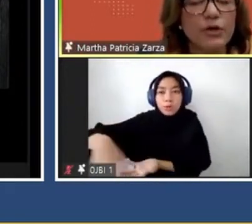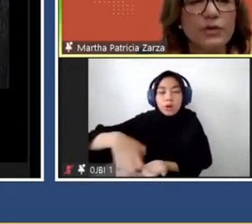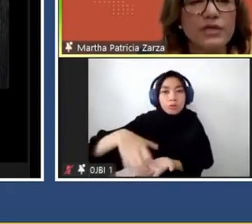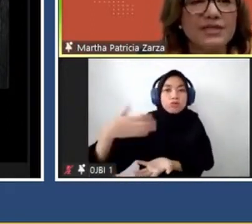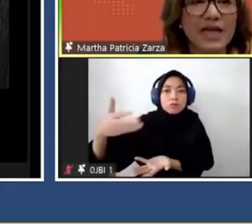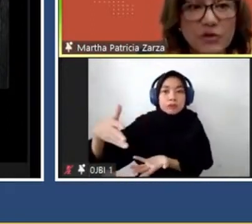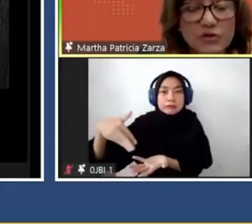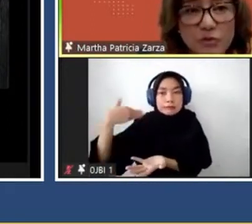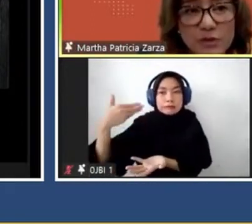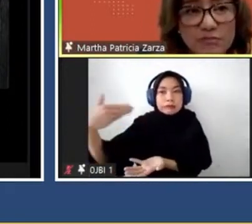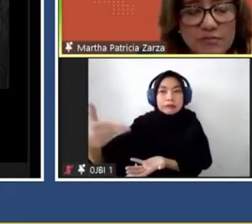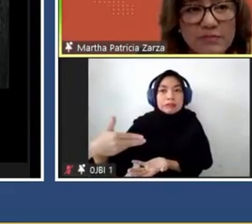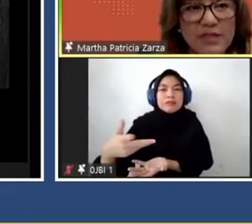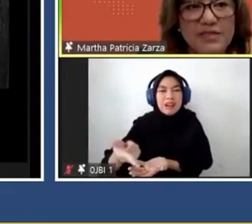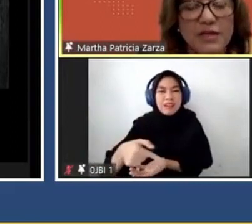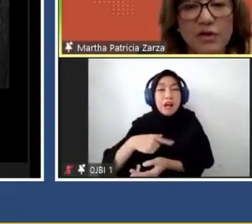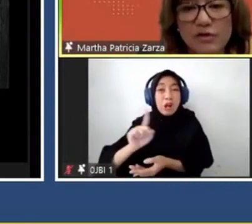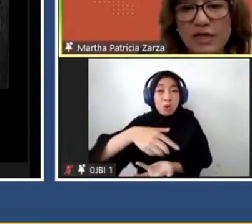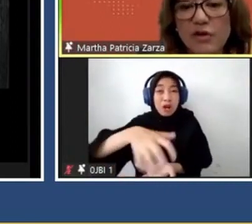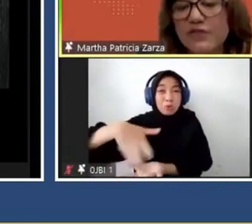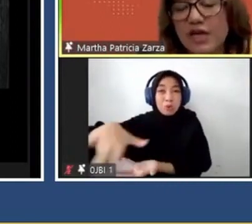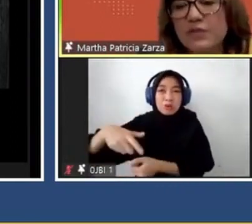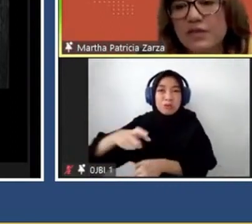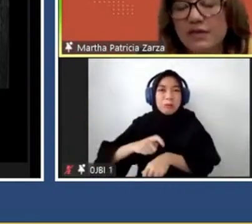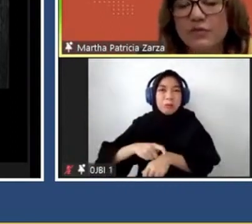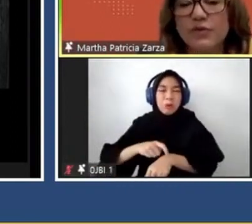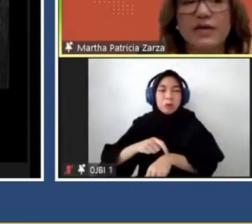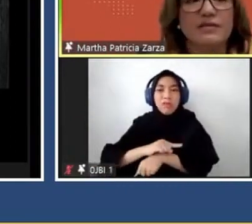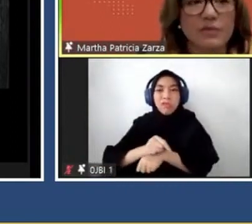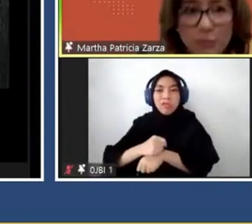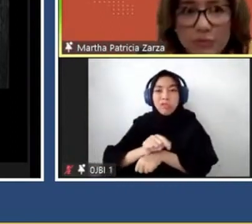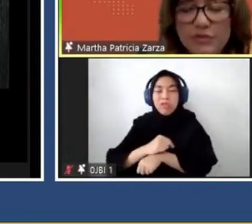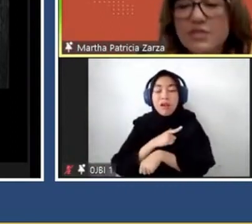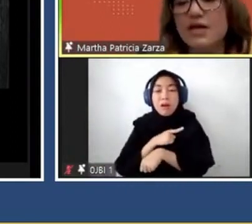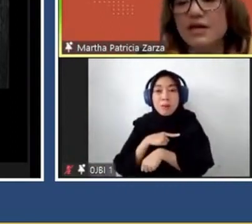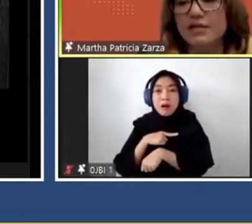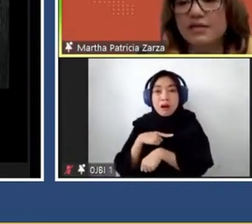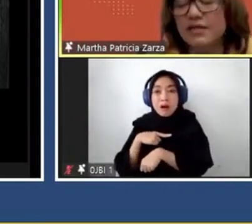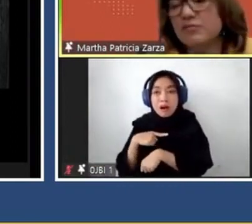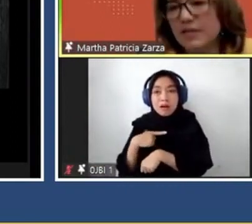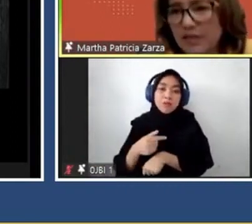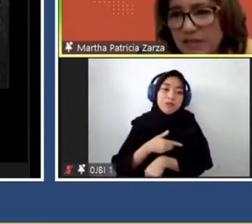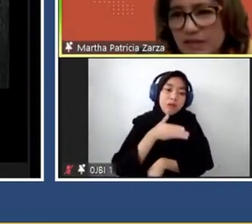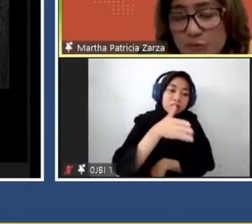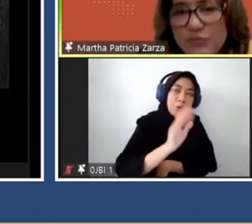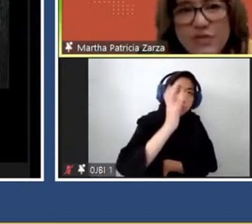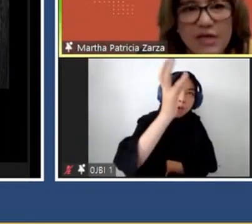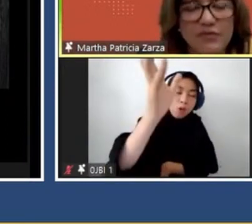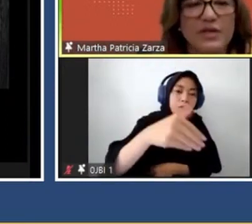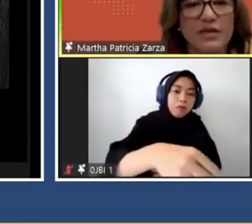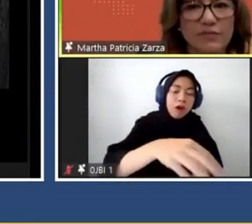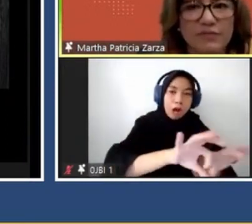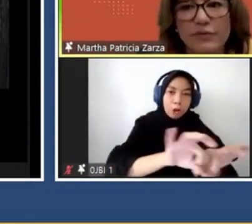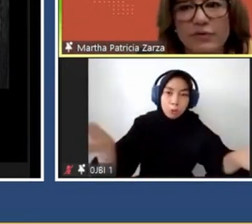related with time consuming. It's a lot of time to get the wood and that they